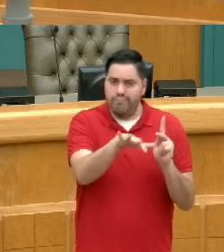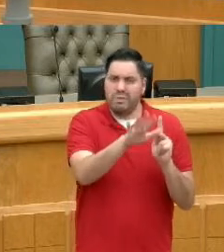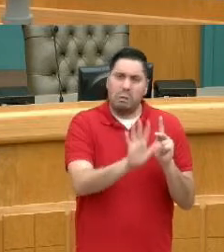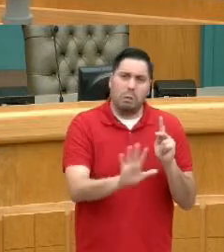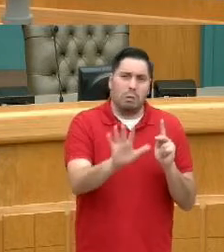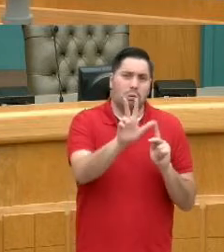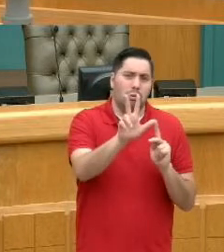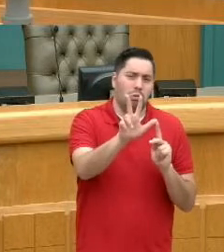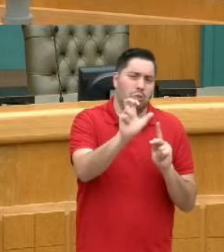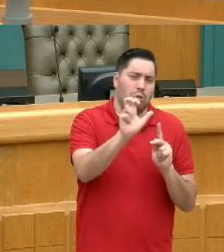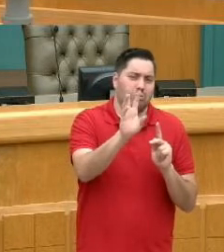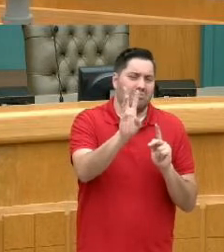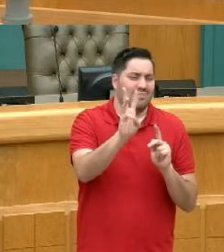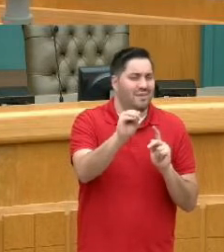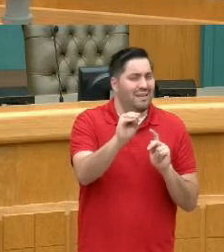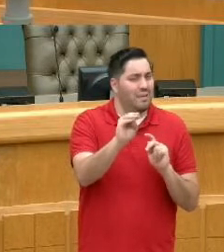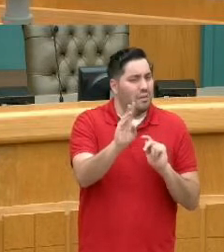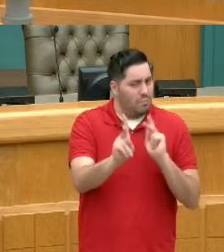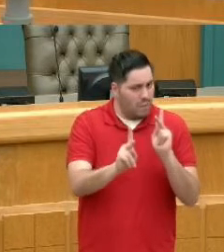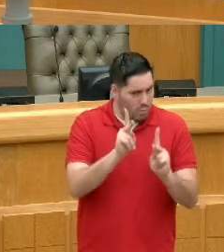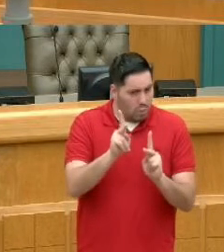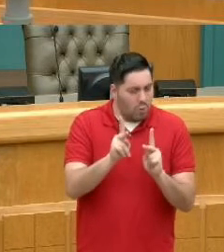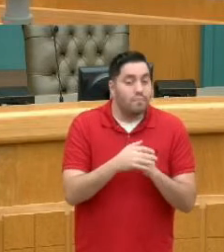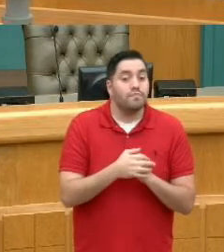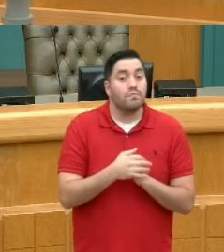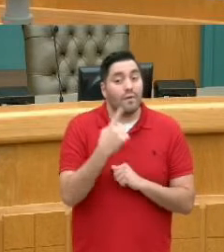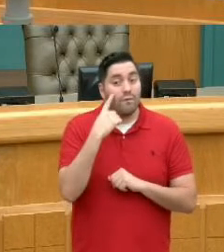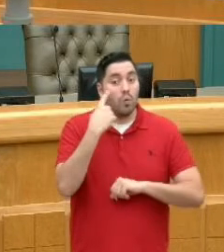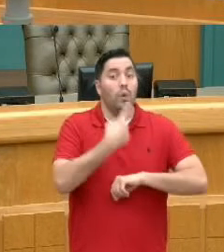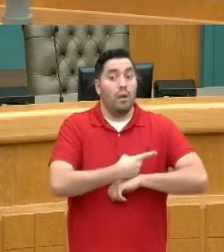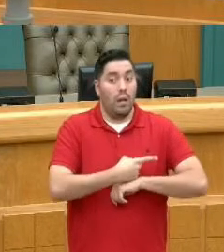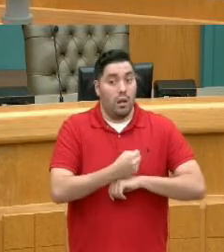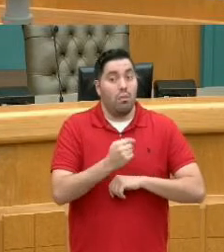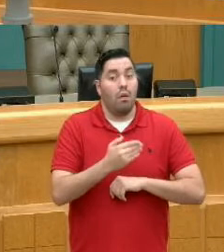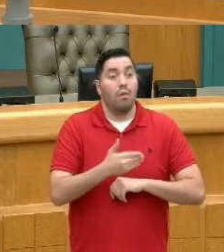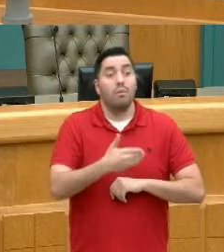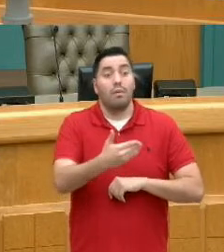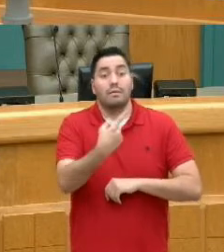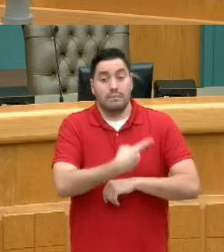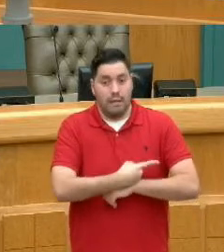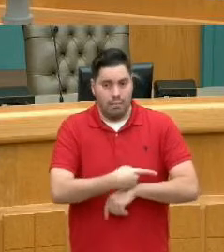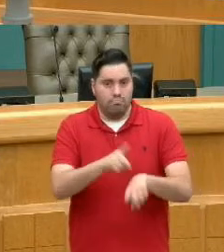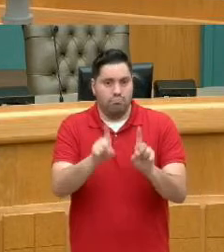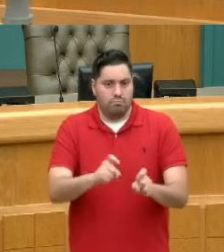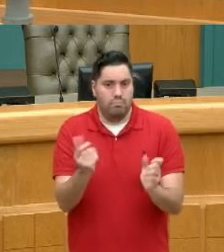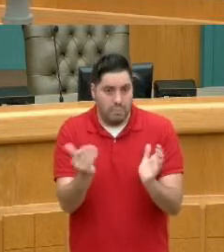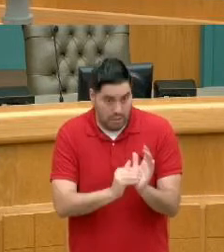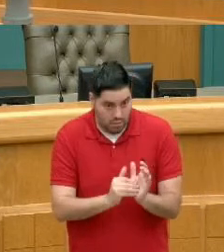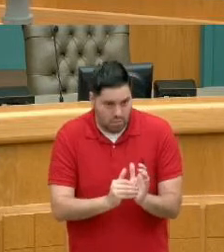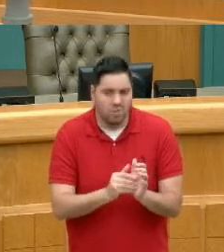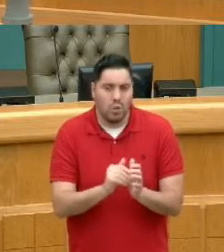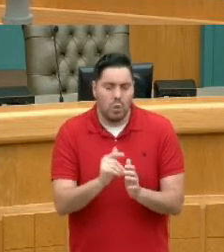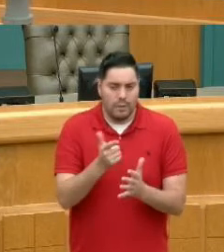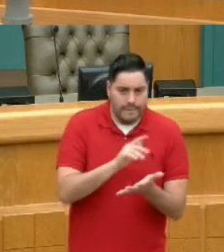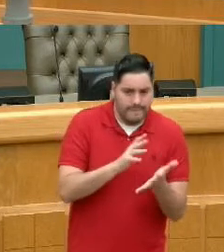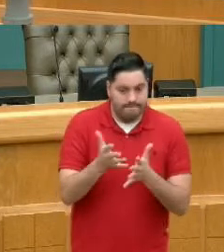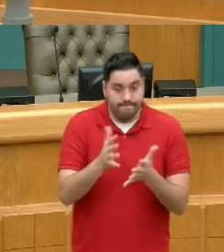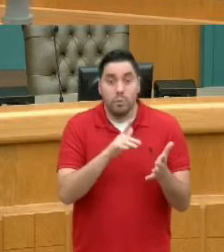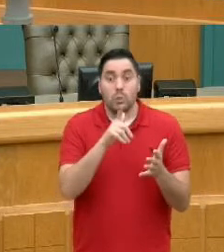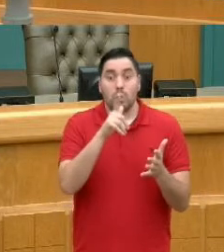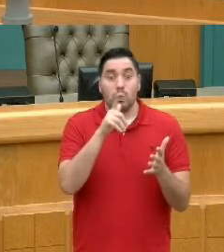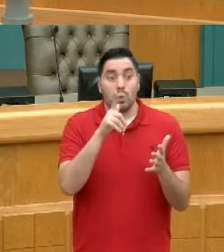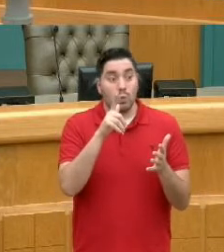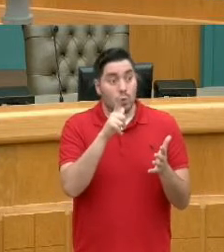around 360 people. So for one day, and then we'll do the testing the following day. So we go back and forth. Whoever has